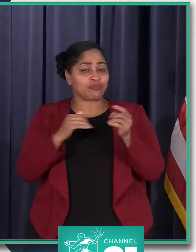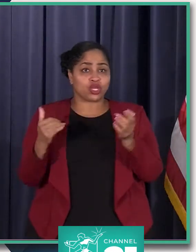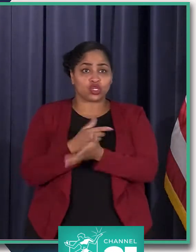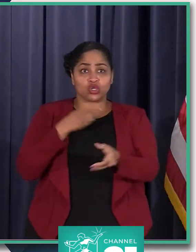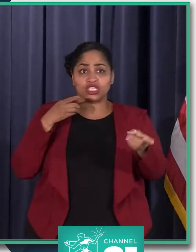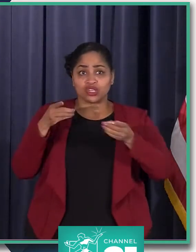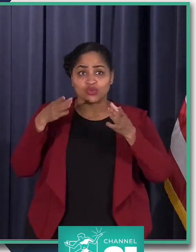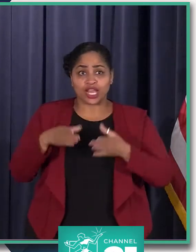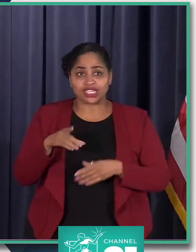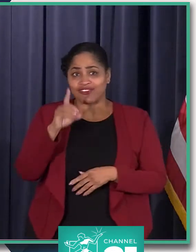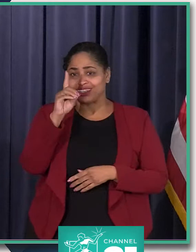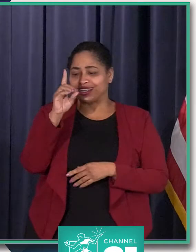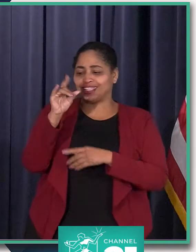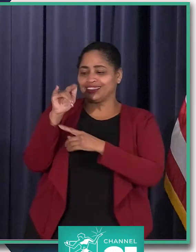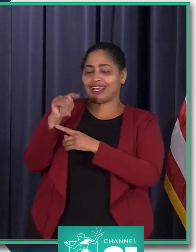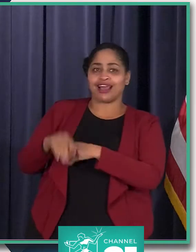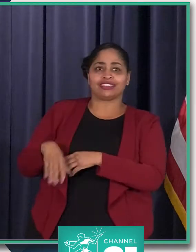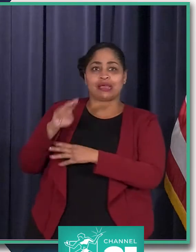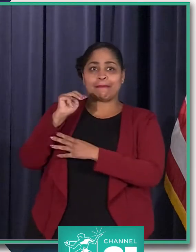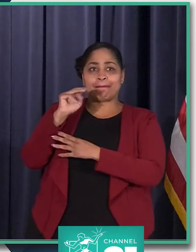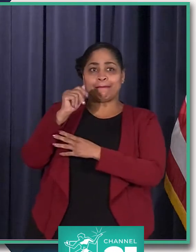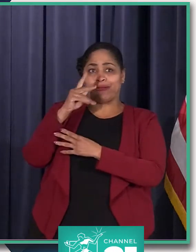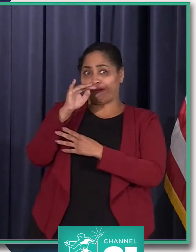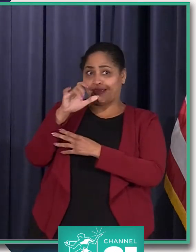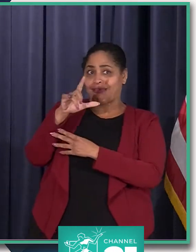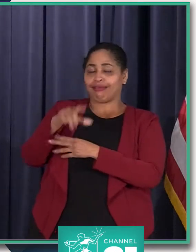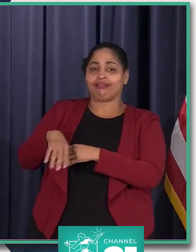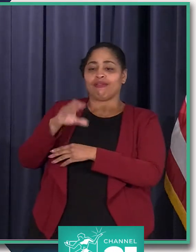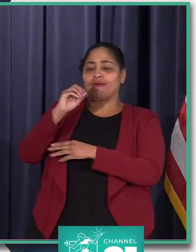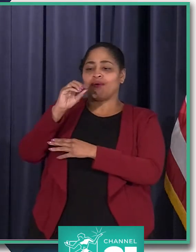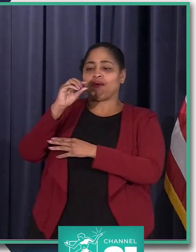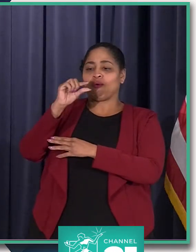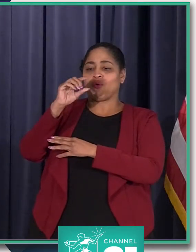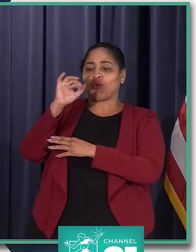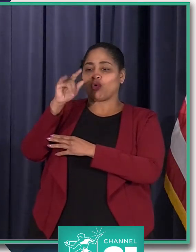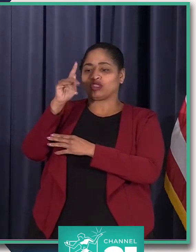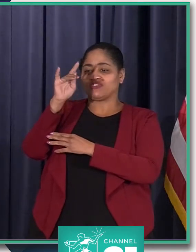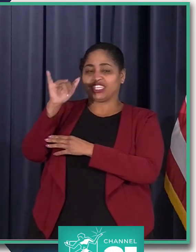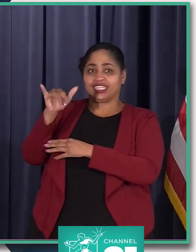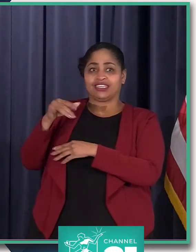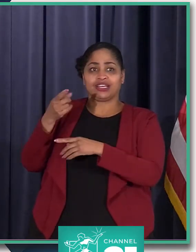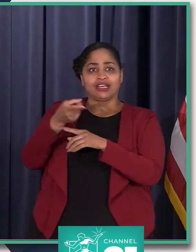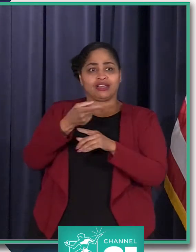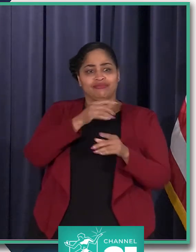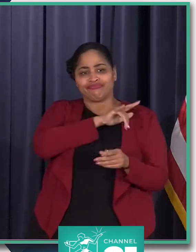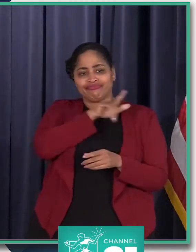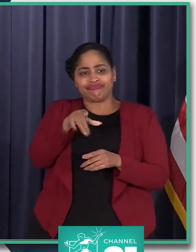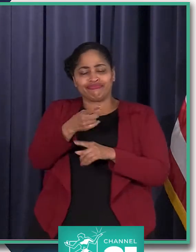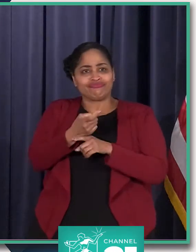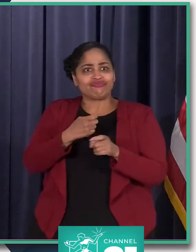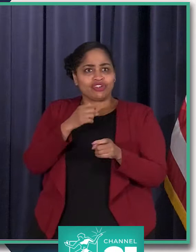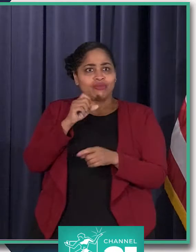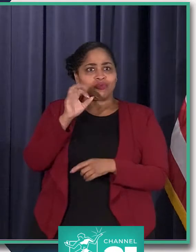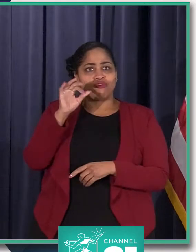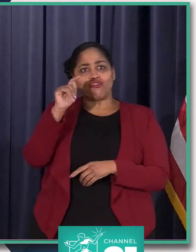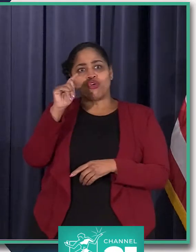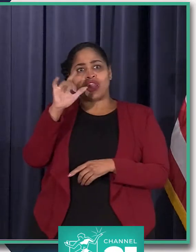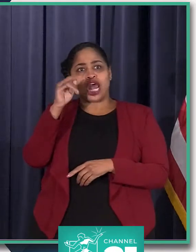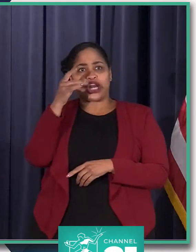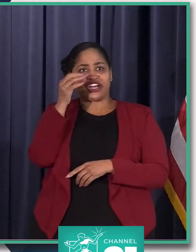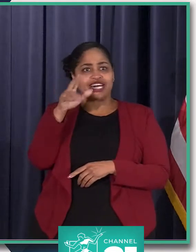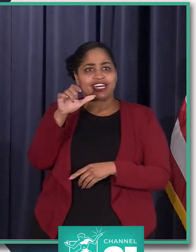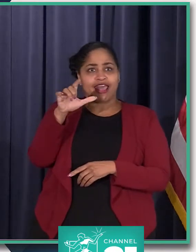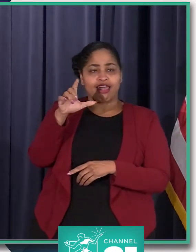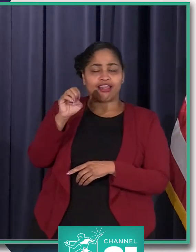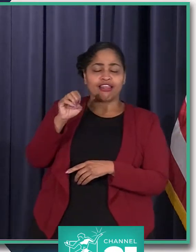director of DDOT, Mikkel Oglesby, who's here, came here from Fort Lauderdale, and is really building